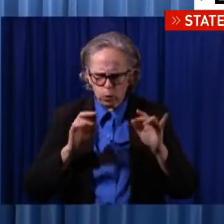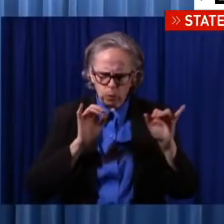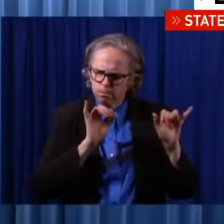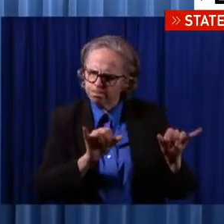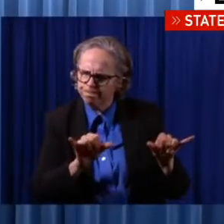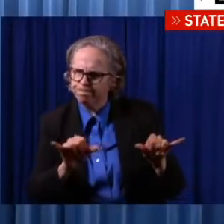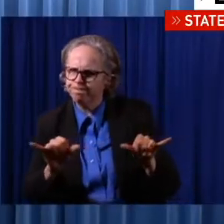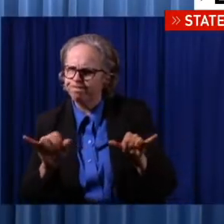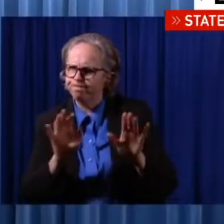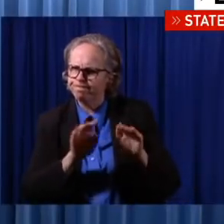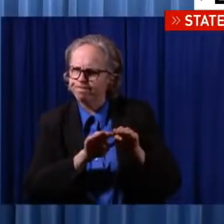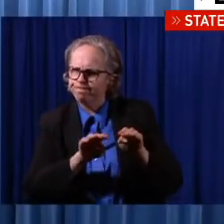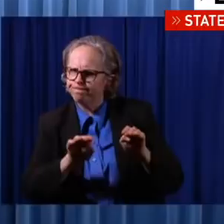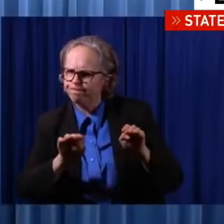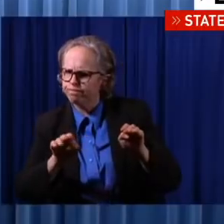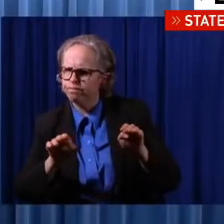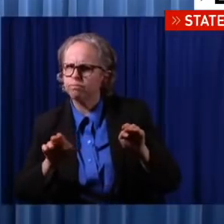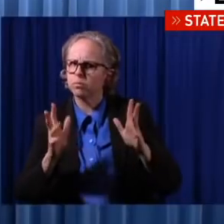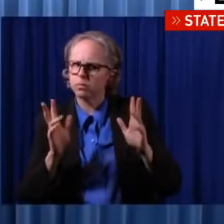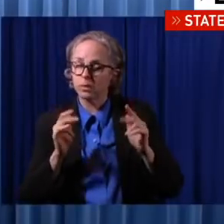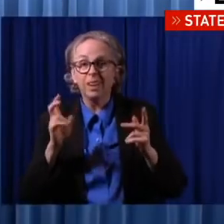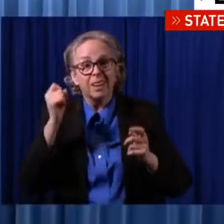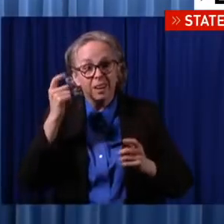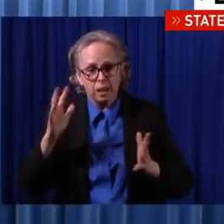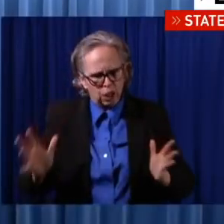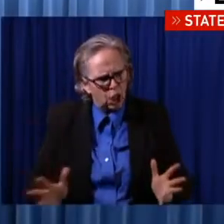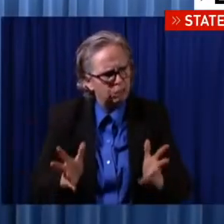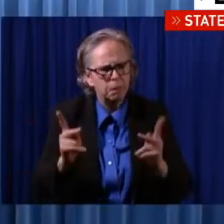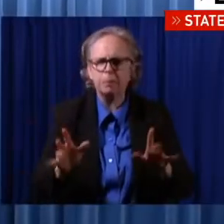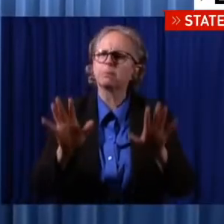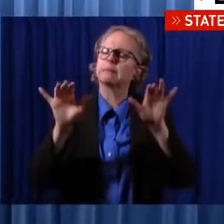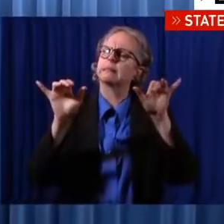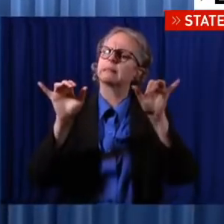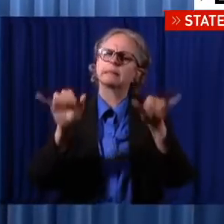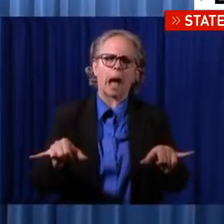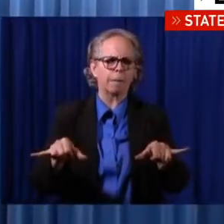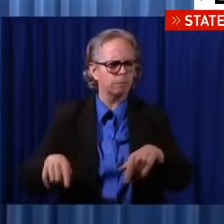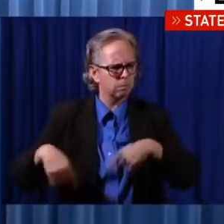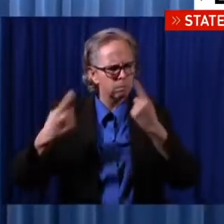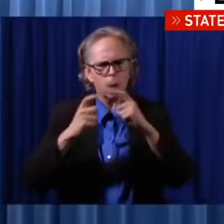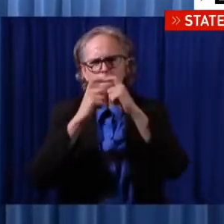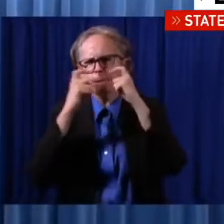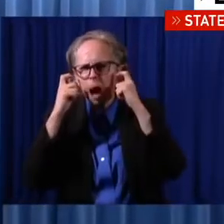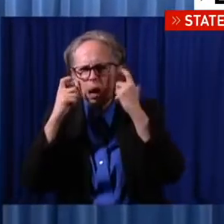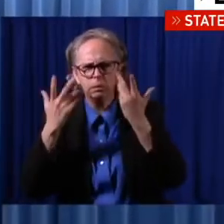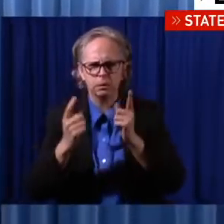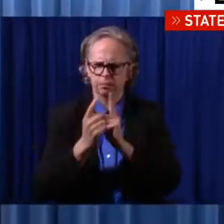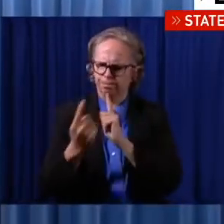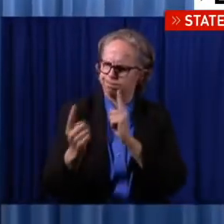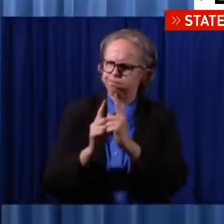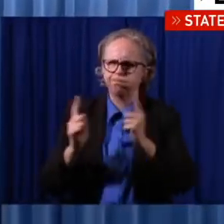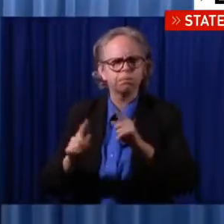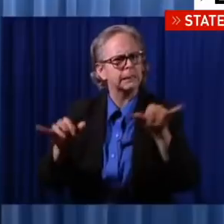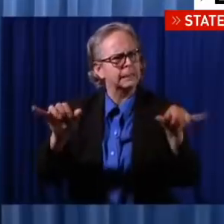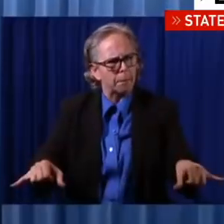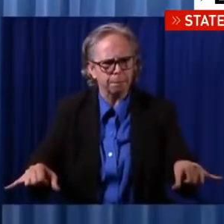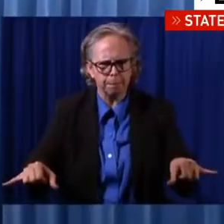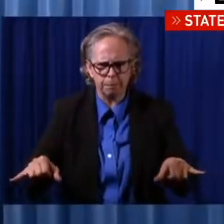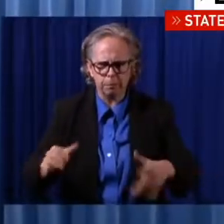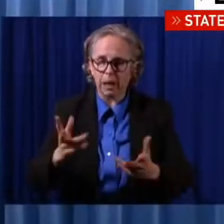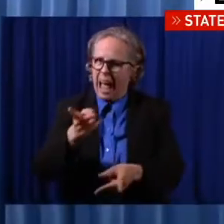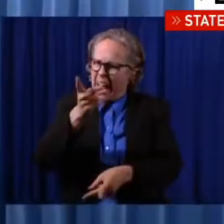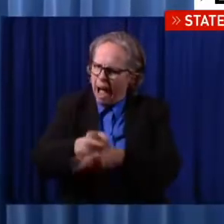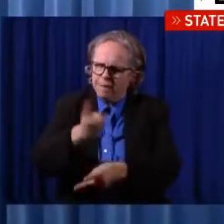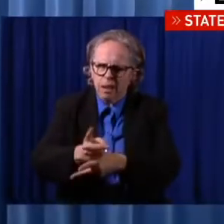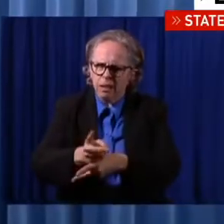just urge everyone to continue to wear masks, continue to social distance, and just be careful as we are opening